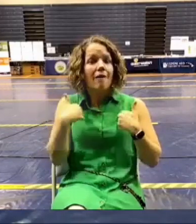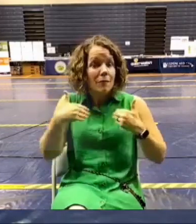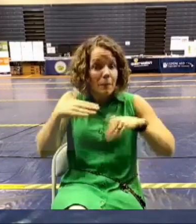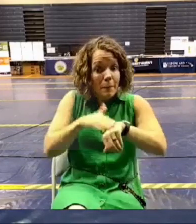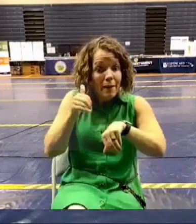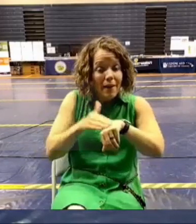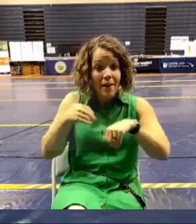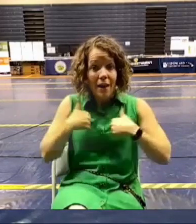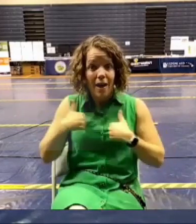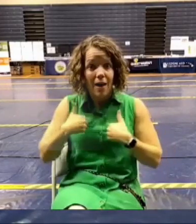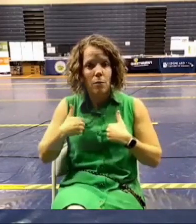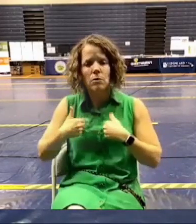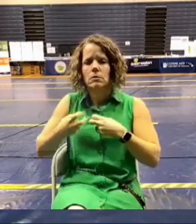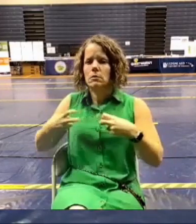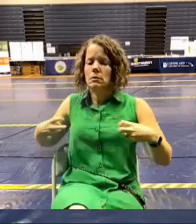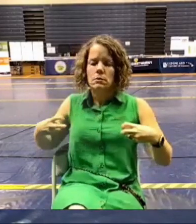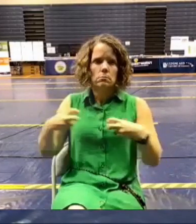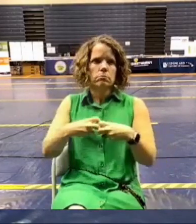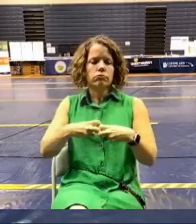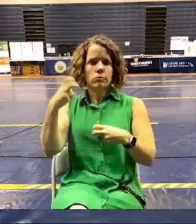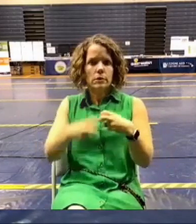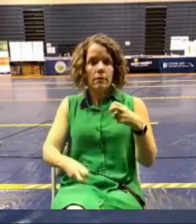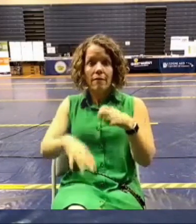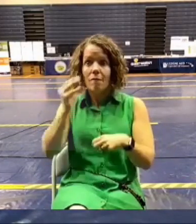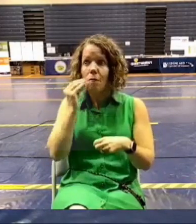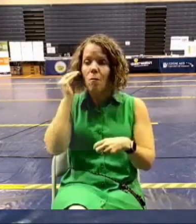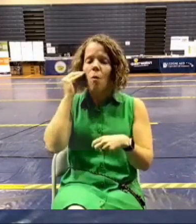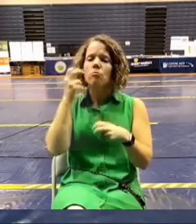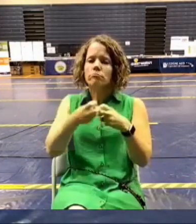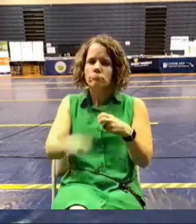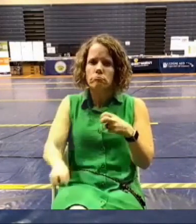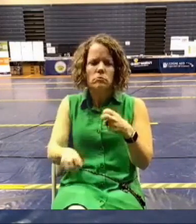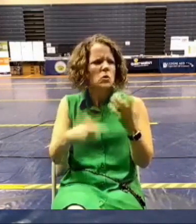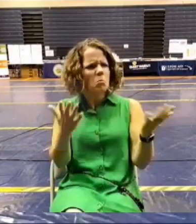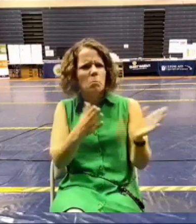way, but let alone if you have pets. Thank you.